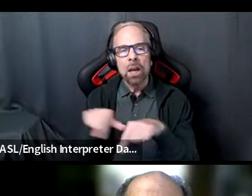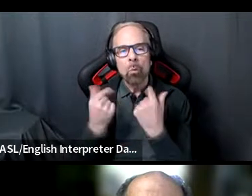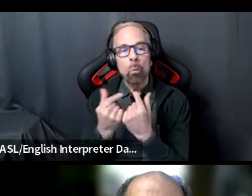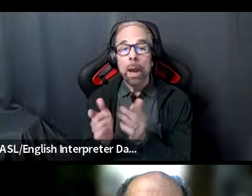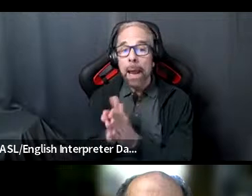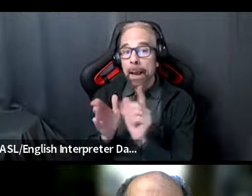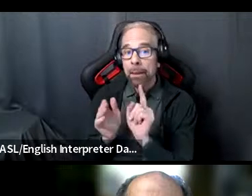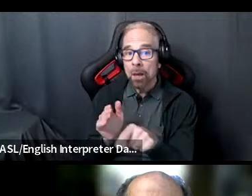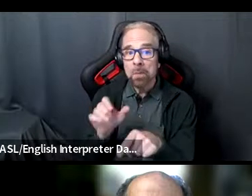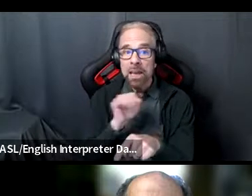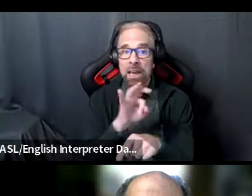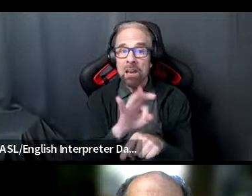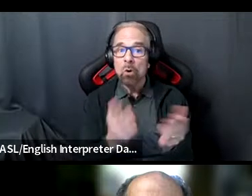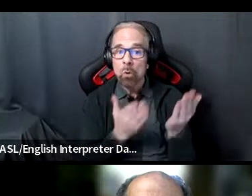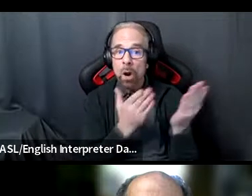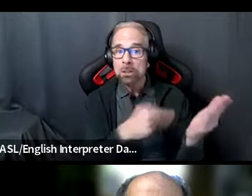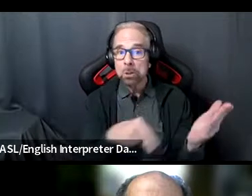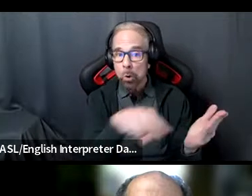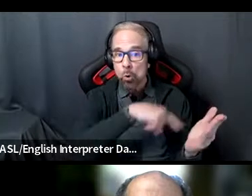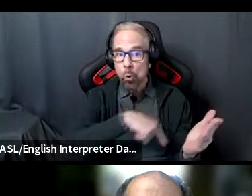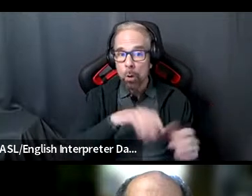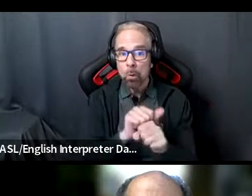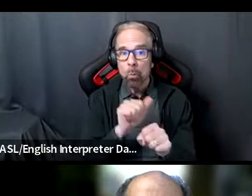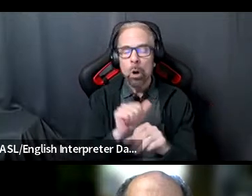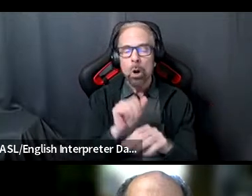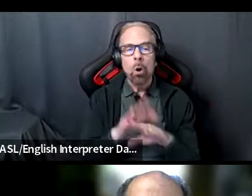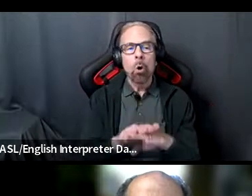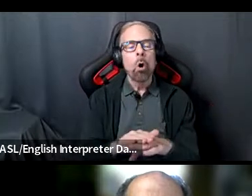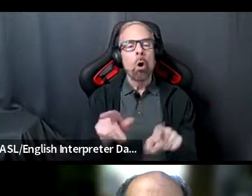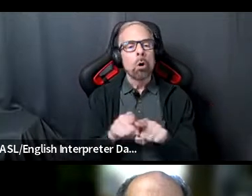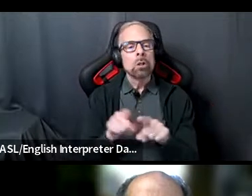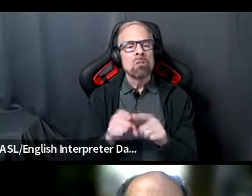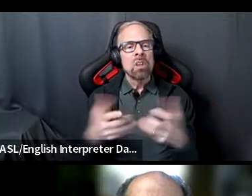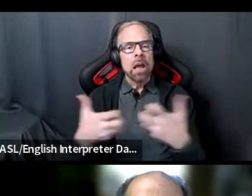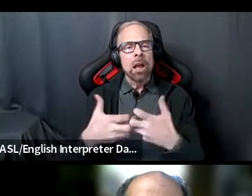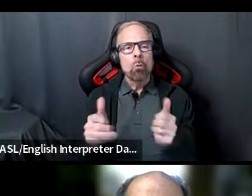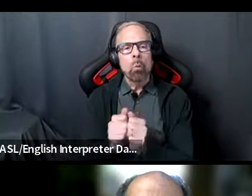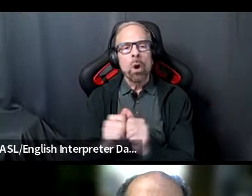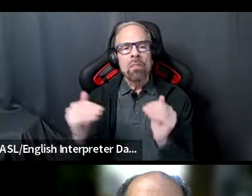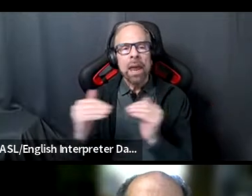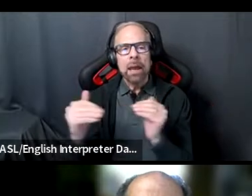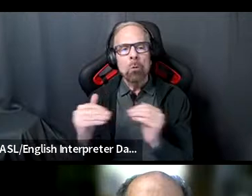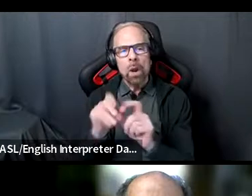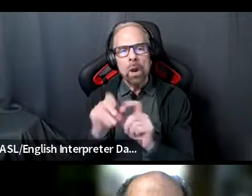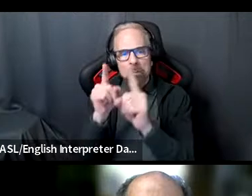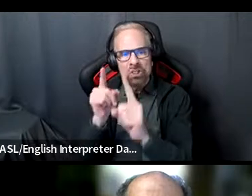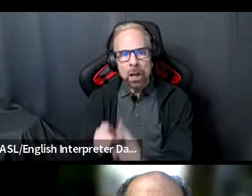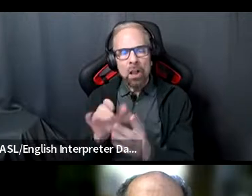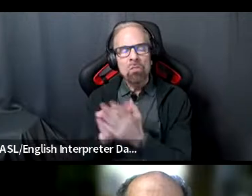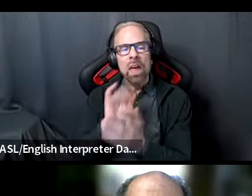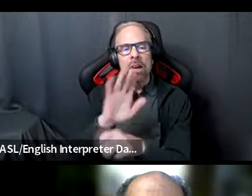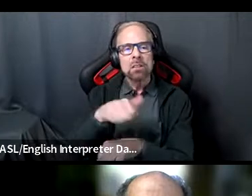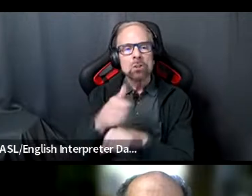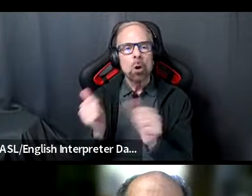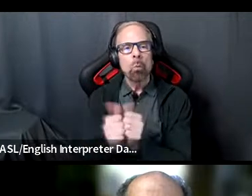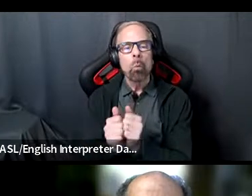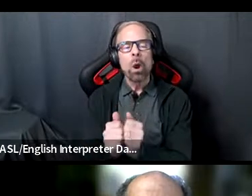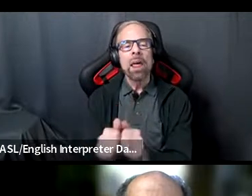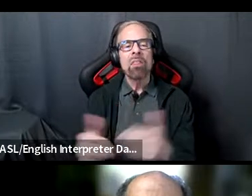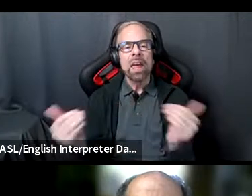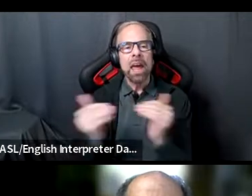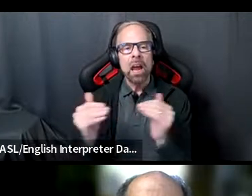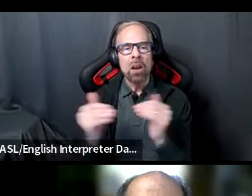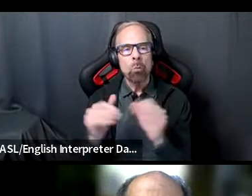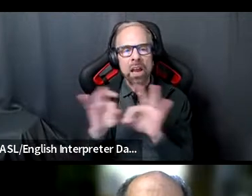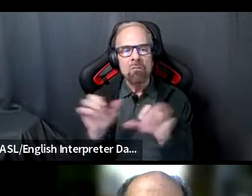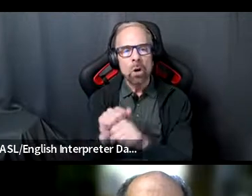these recommendations that you all have been working on are in alignment with the equity objectives that they have established through the equity framework. Similarly, they